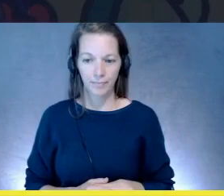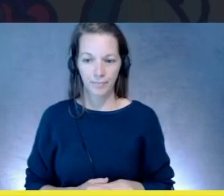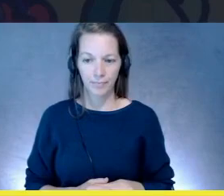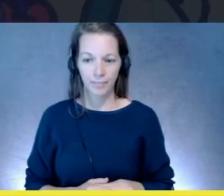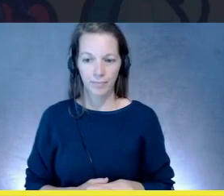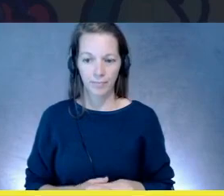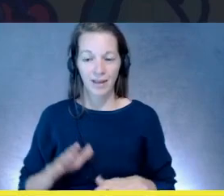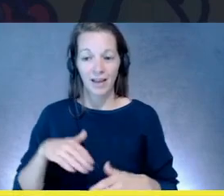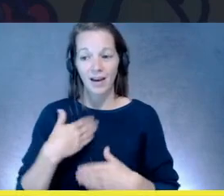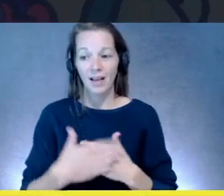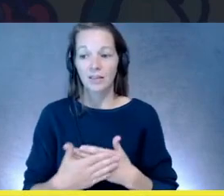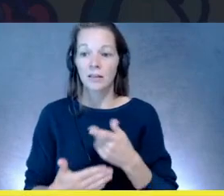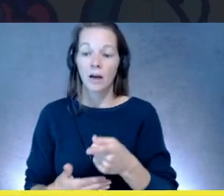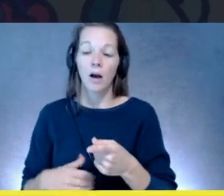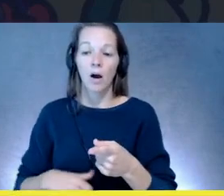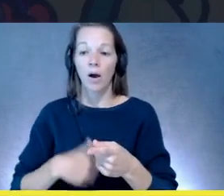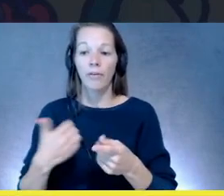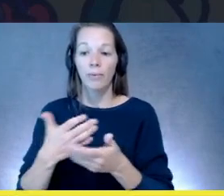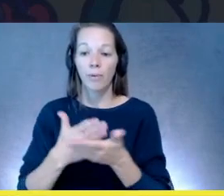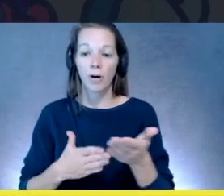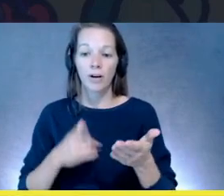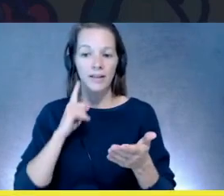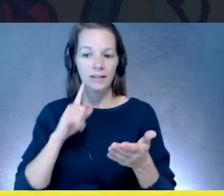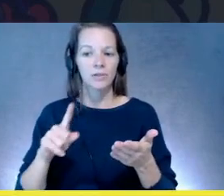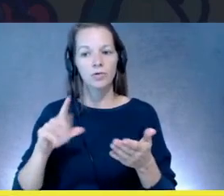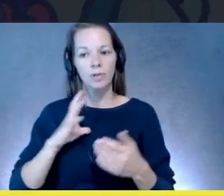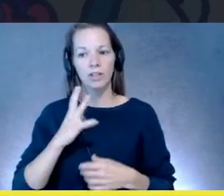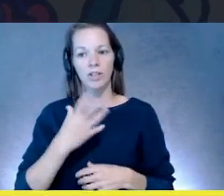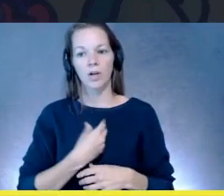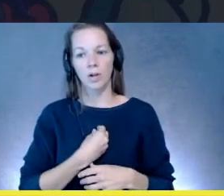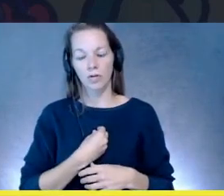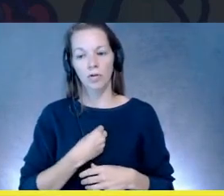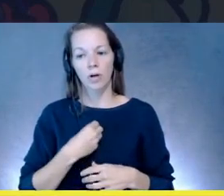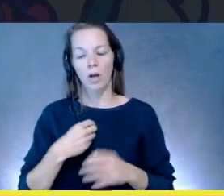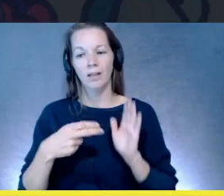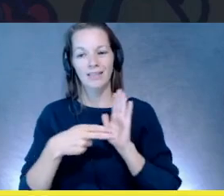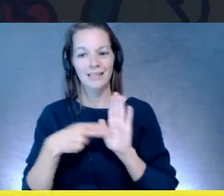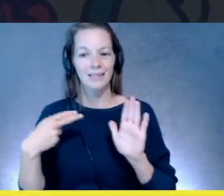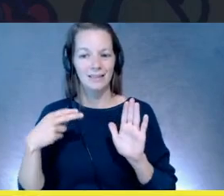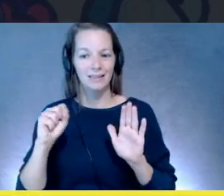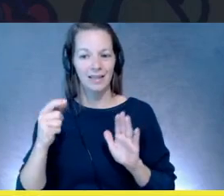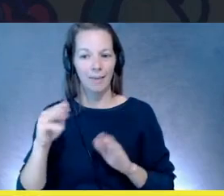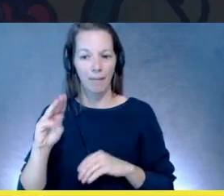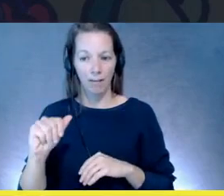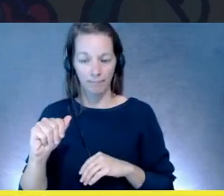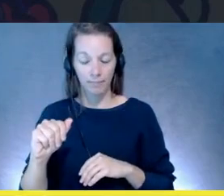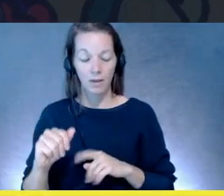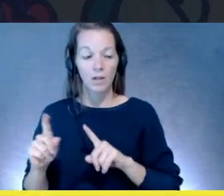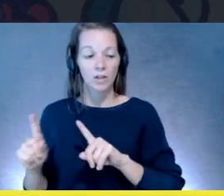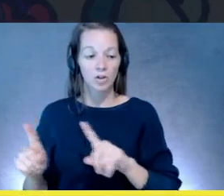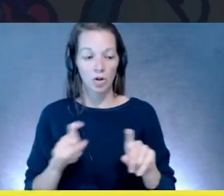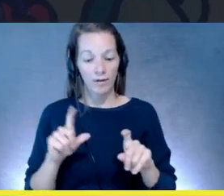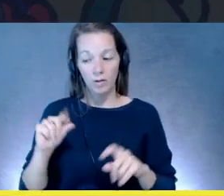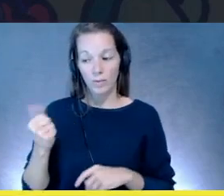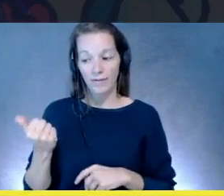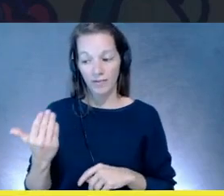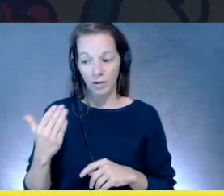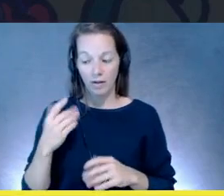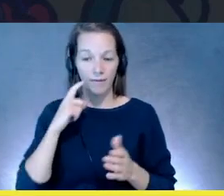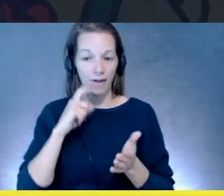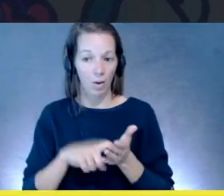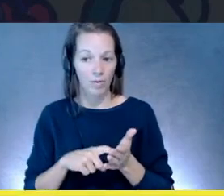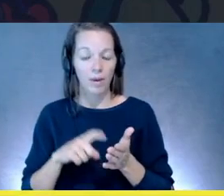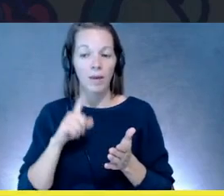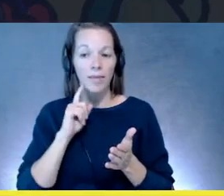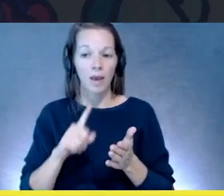But another contributing factor is likely transgender stigma. So the US Transgender Survey in 2015 found that nearly half